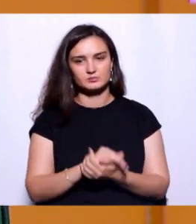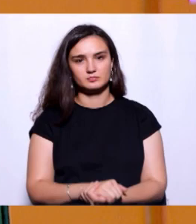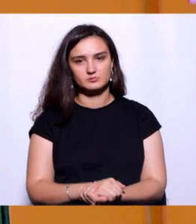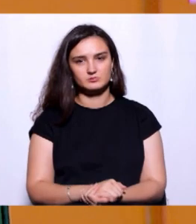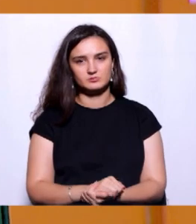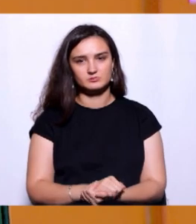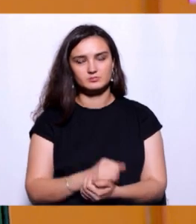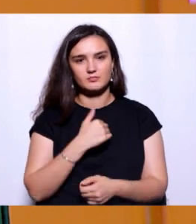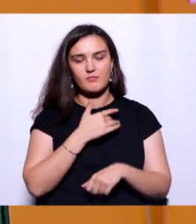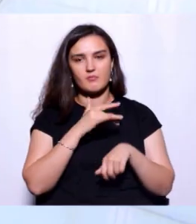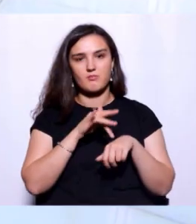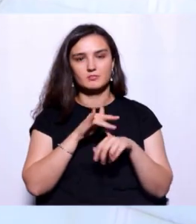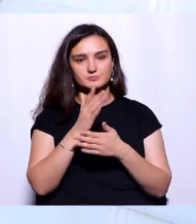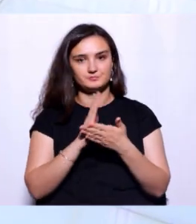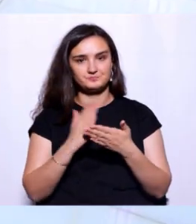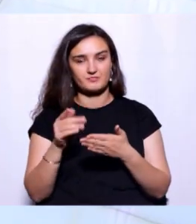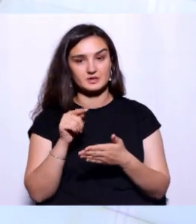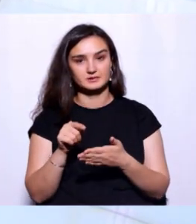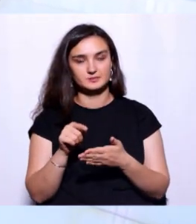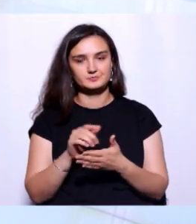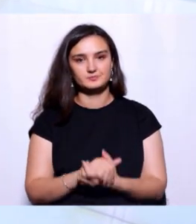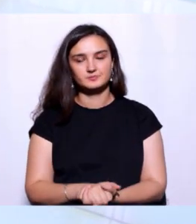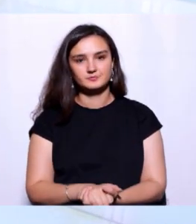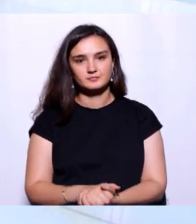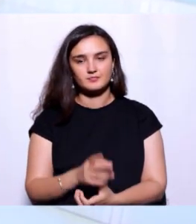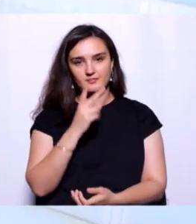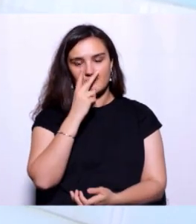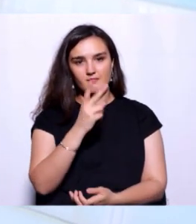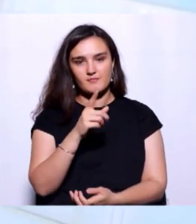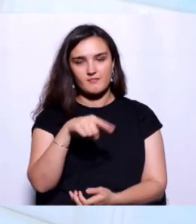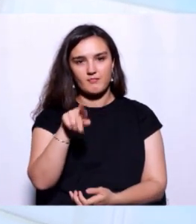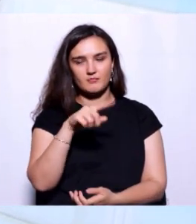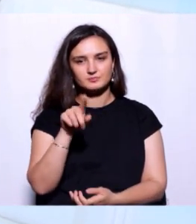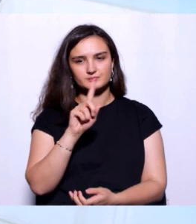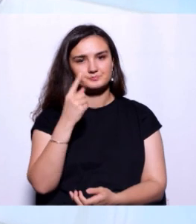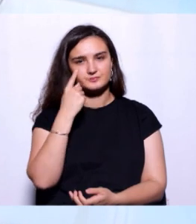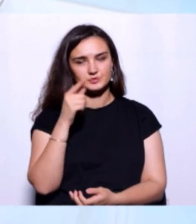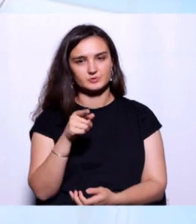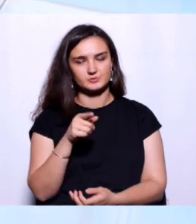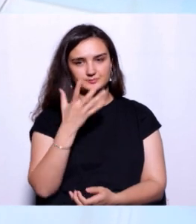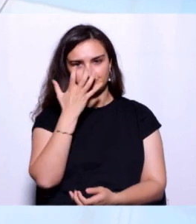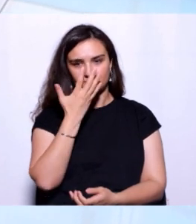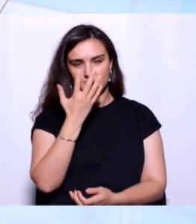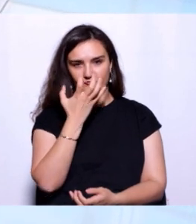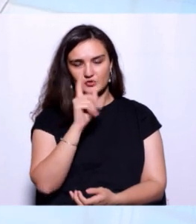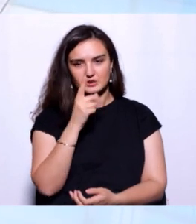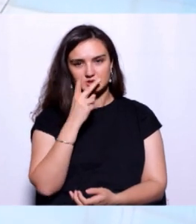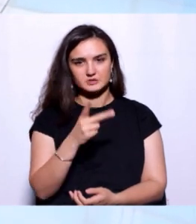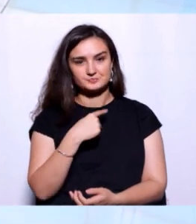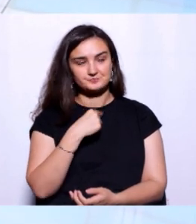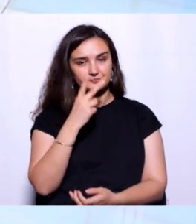Awesome. My favorite part. Oh. Look here, Zach. Yes. What do you see in the picture? Oh,